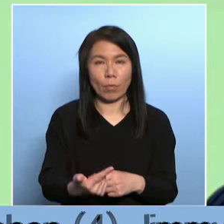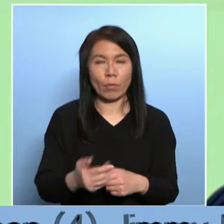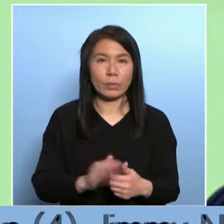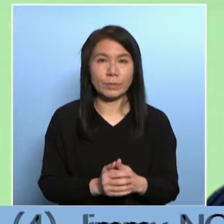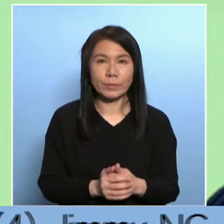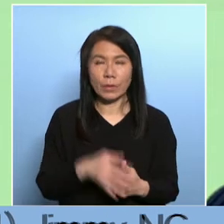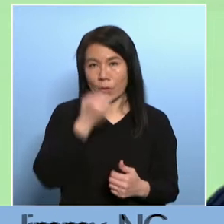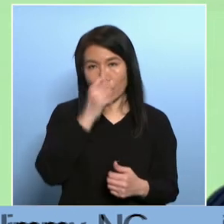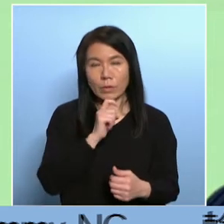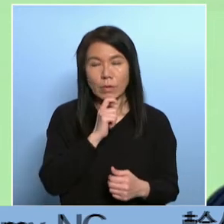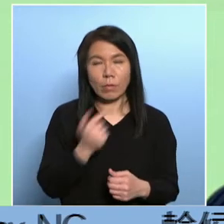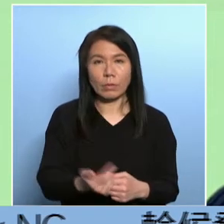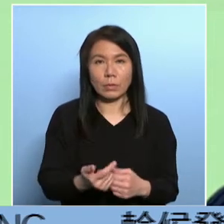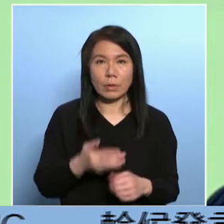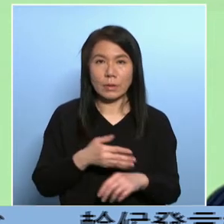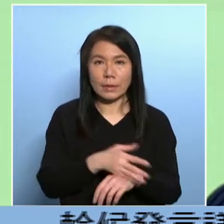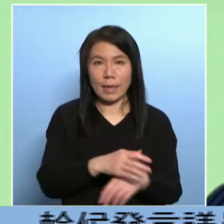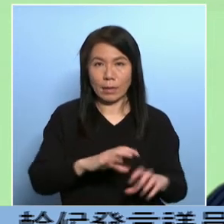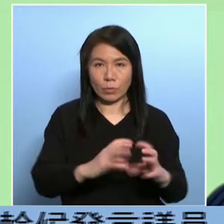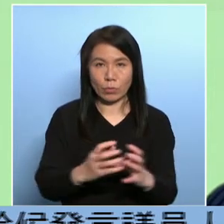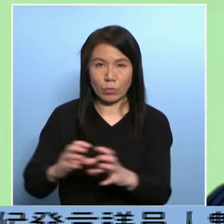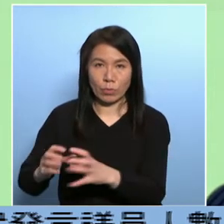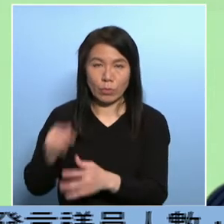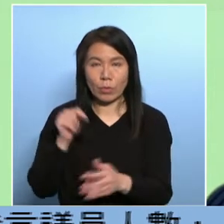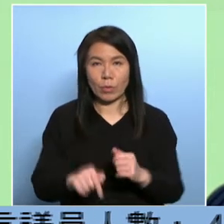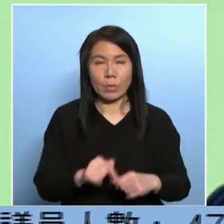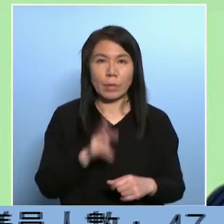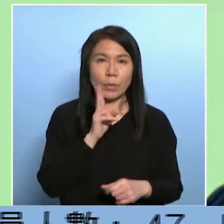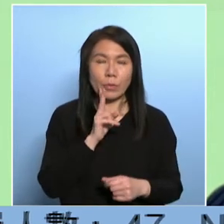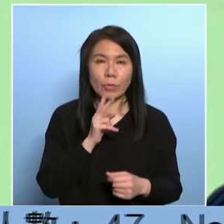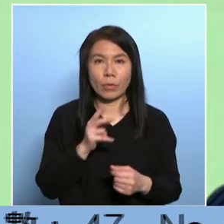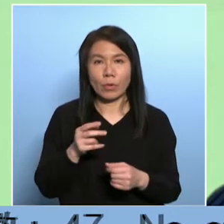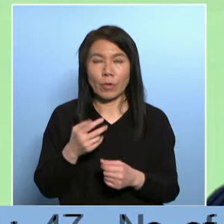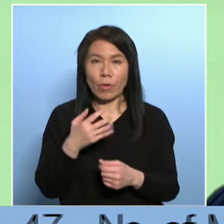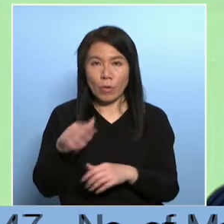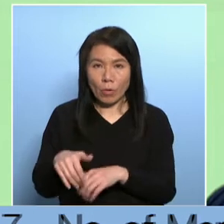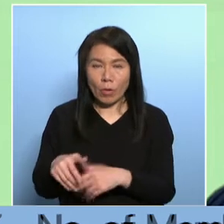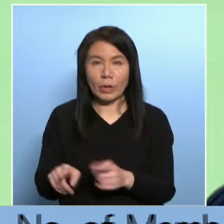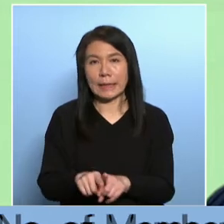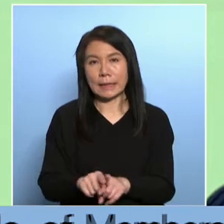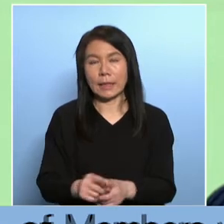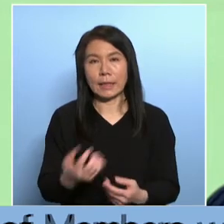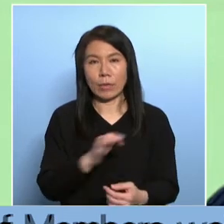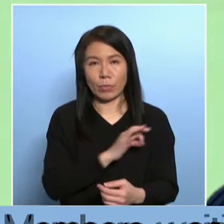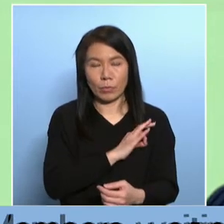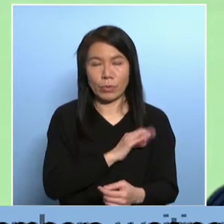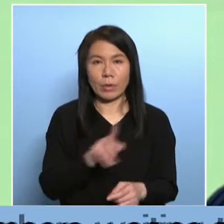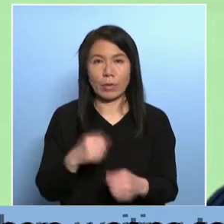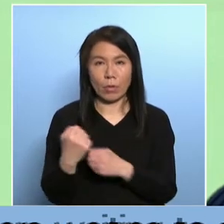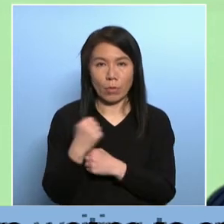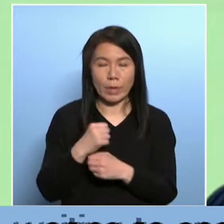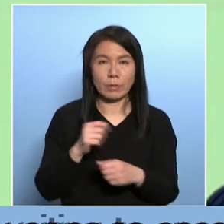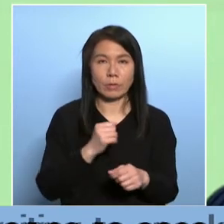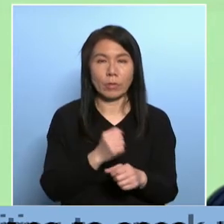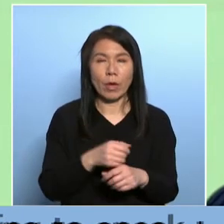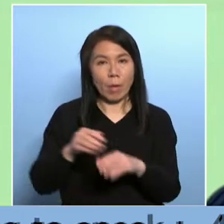in this emergency, they will work far more effectively than other groups. And then there